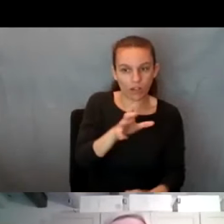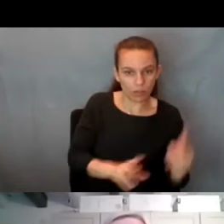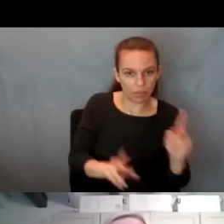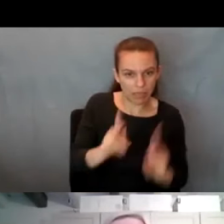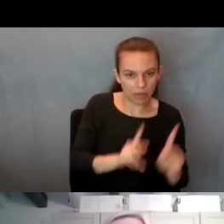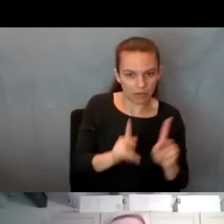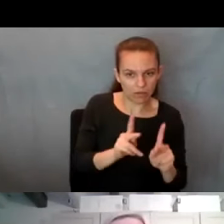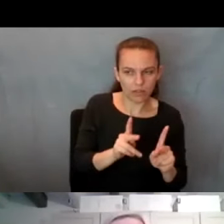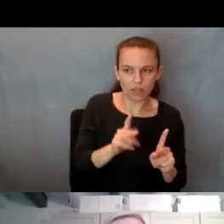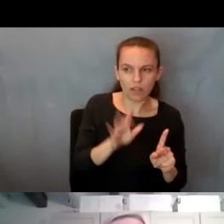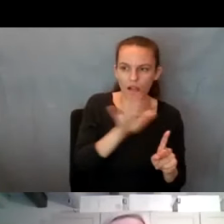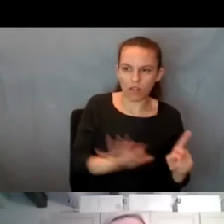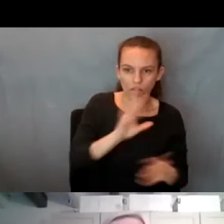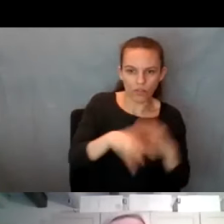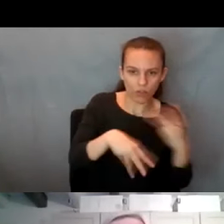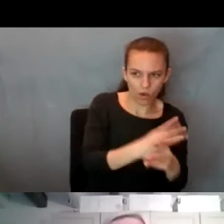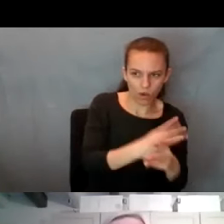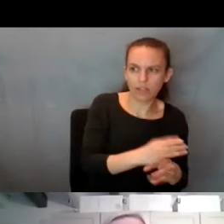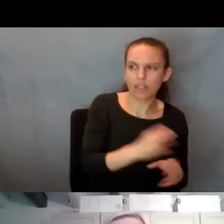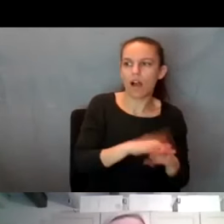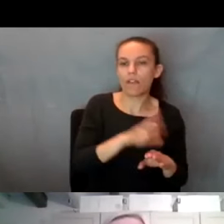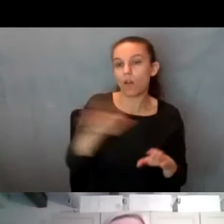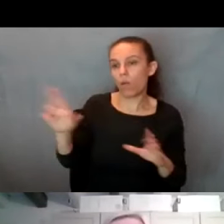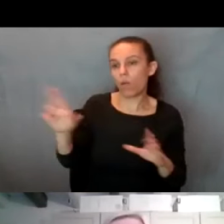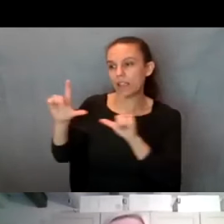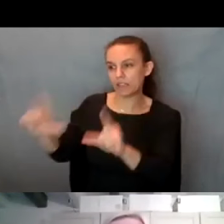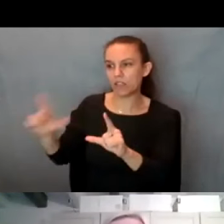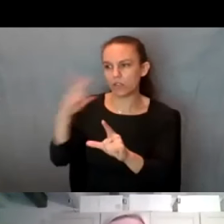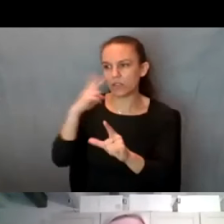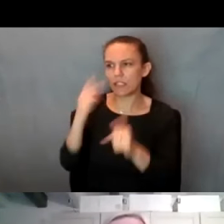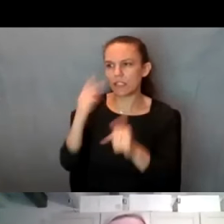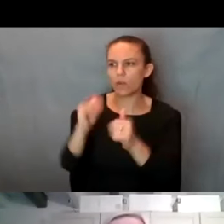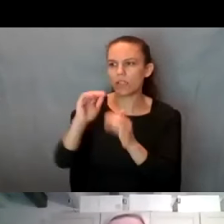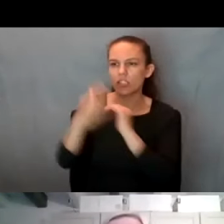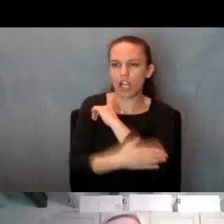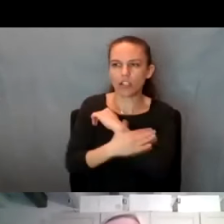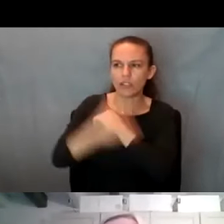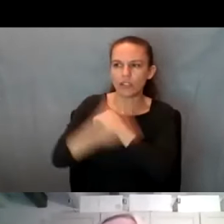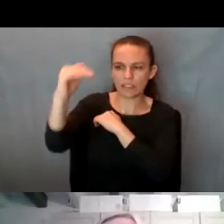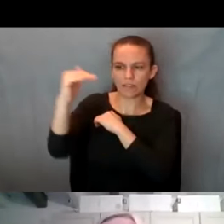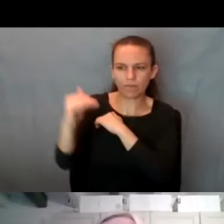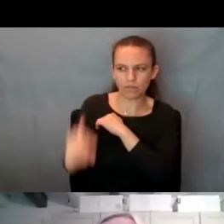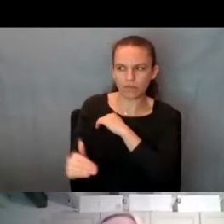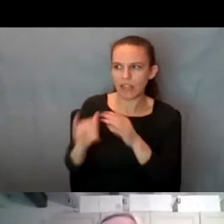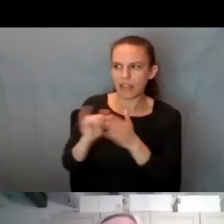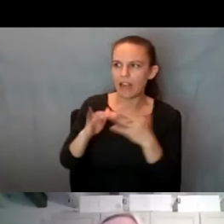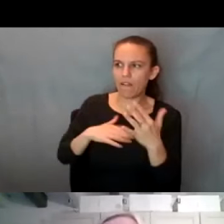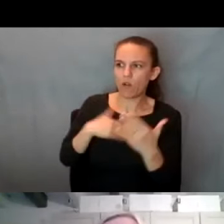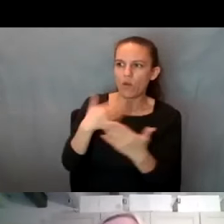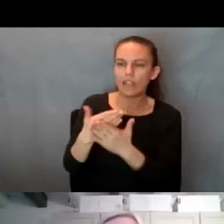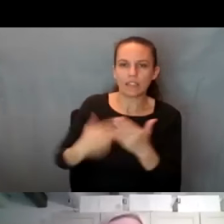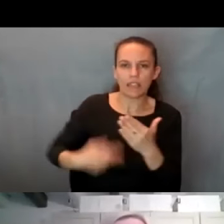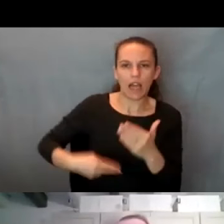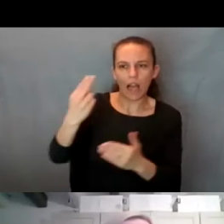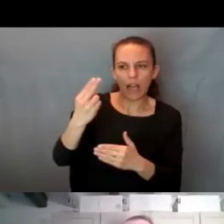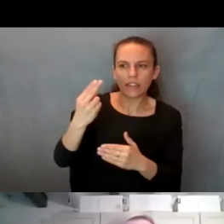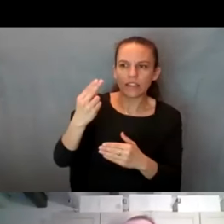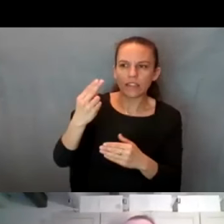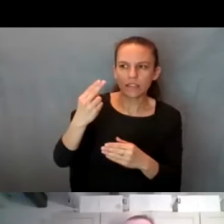across the world. And on the right, you see those countries which have reached the highest number of